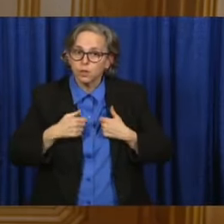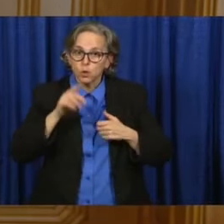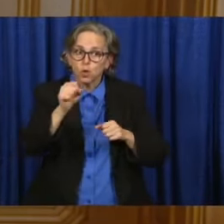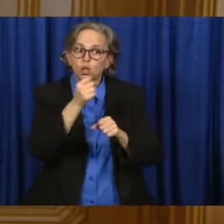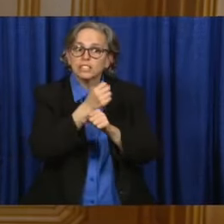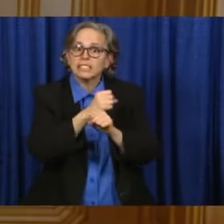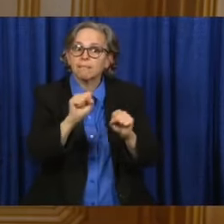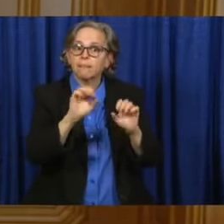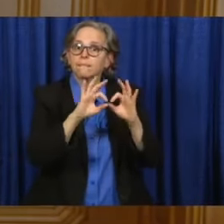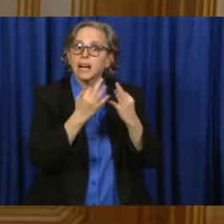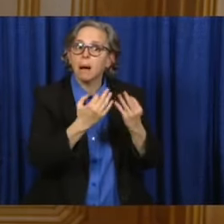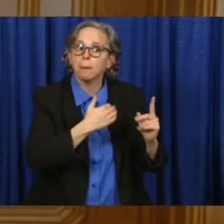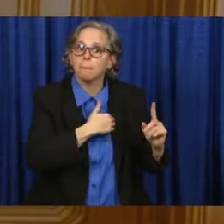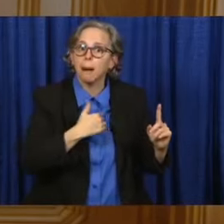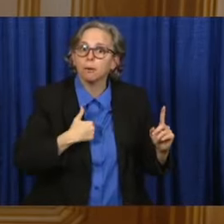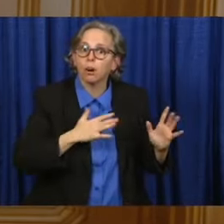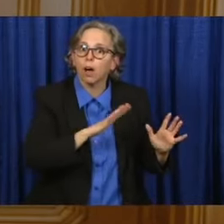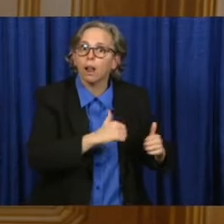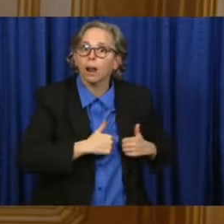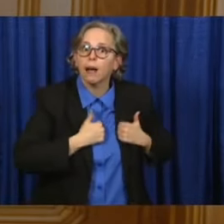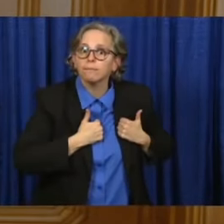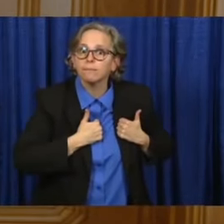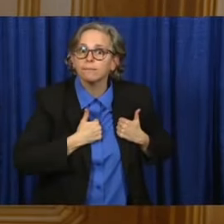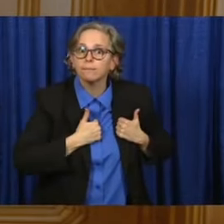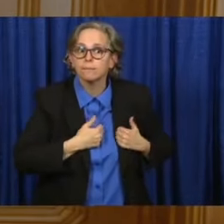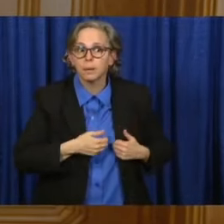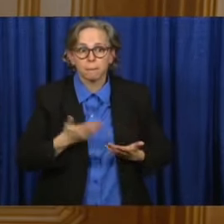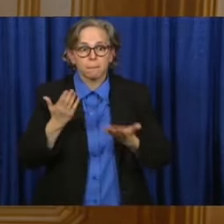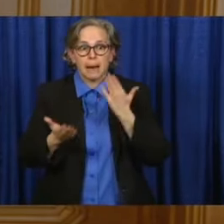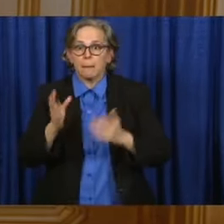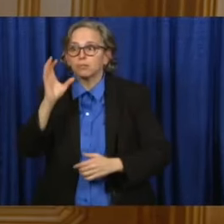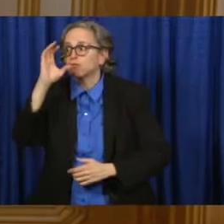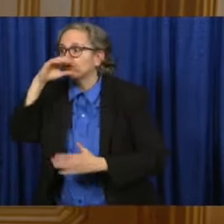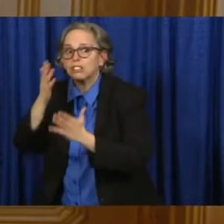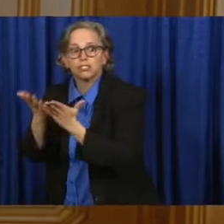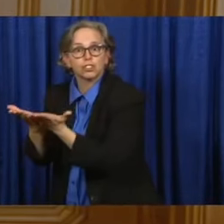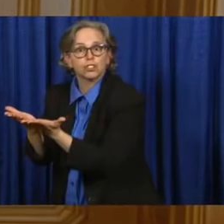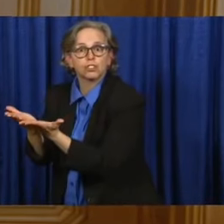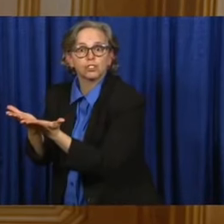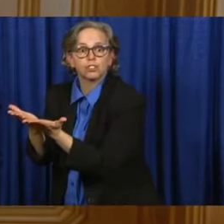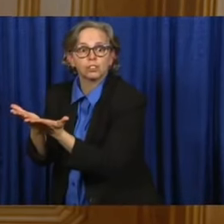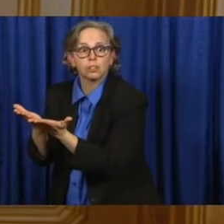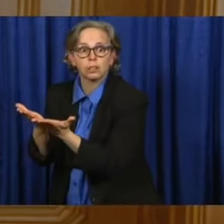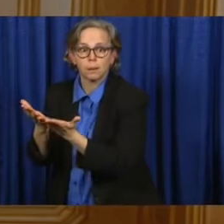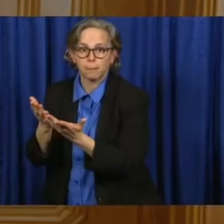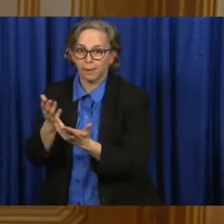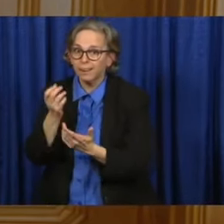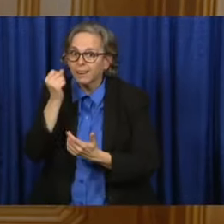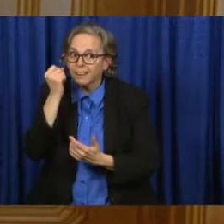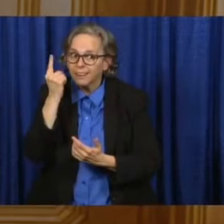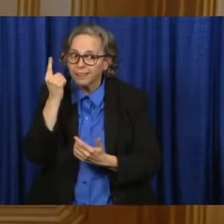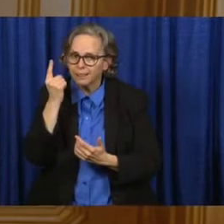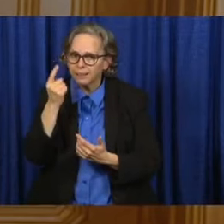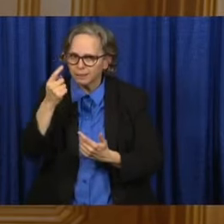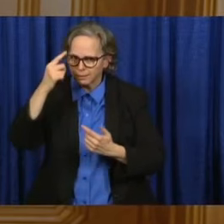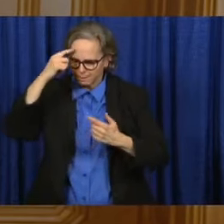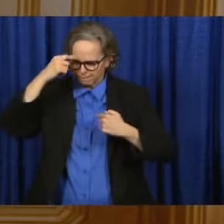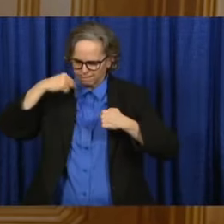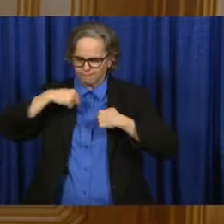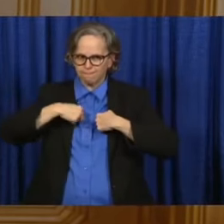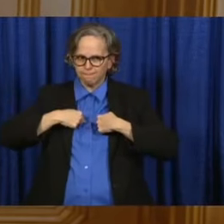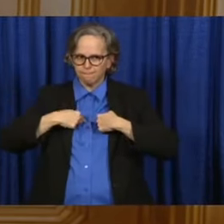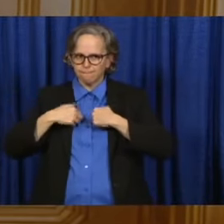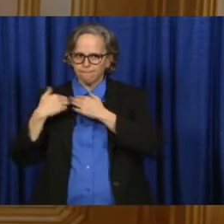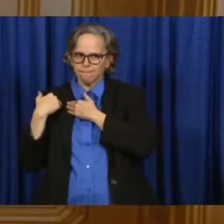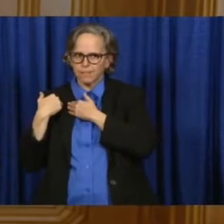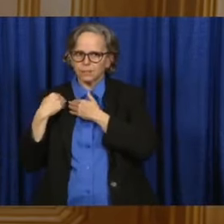be absolutely a total stranger. We are basing these decisions on the best science that we could find,